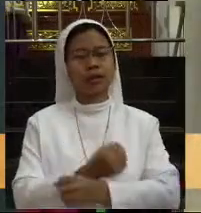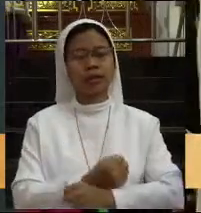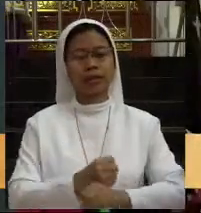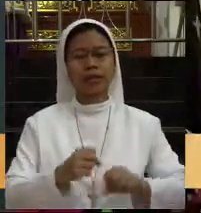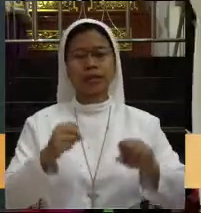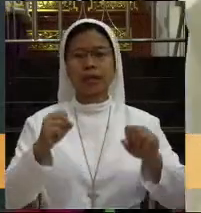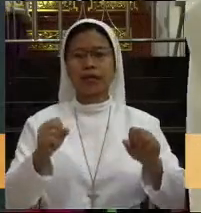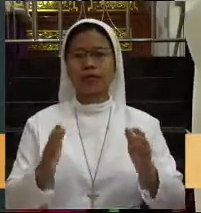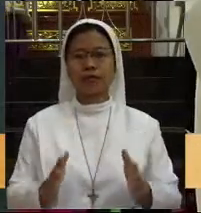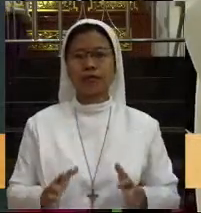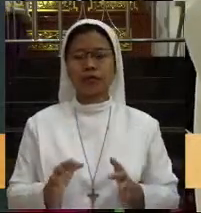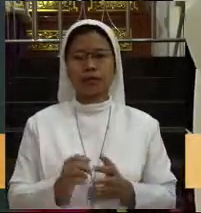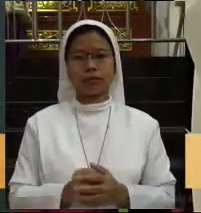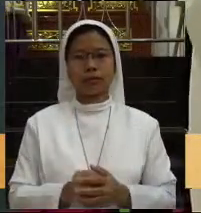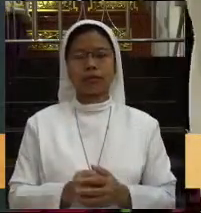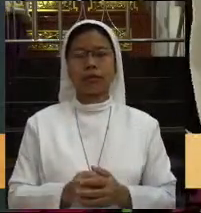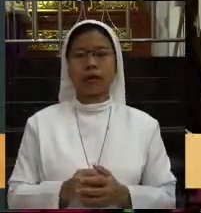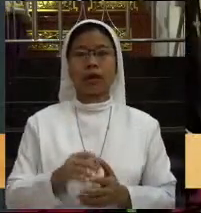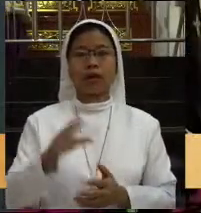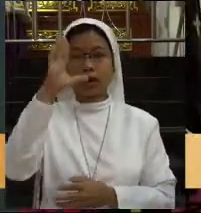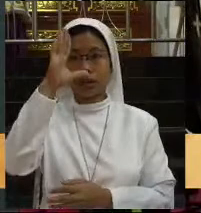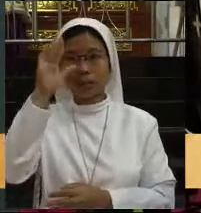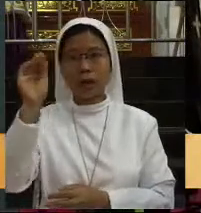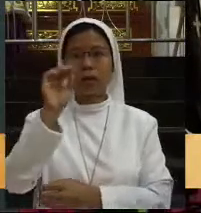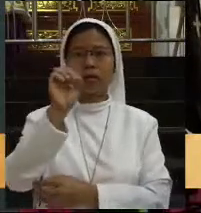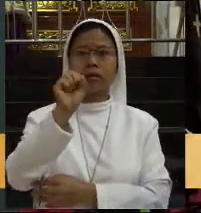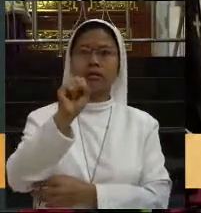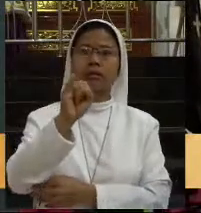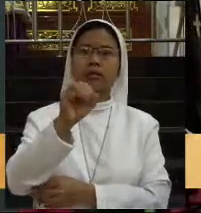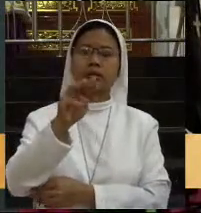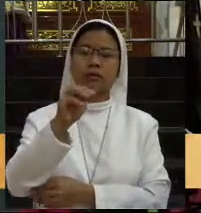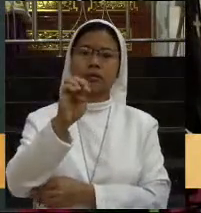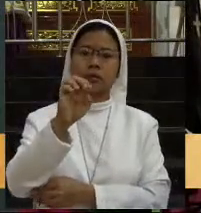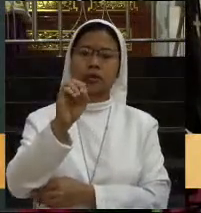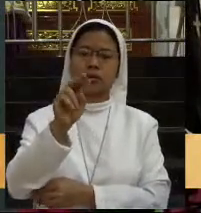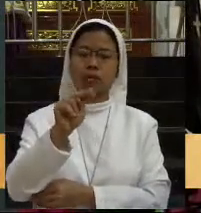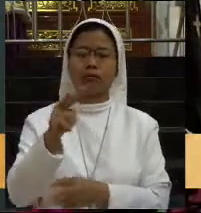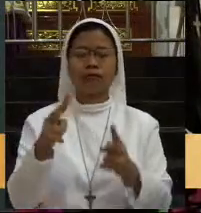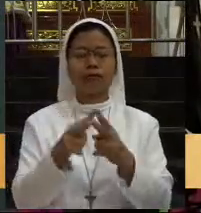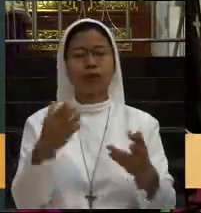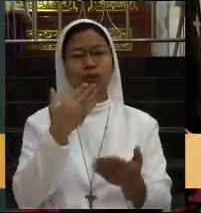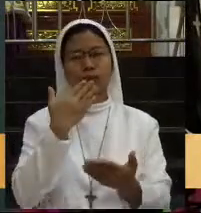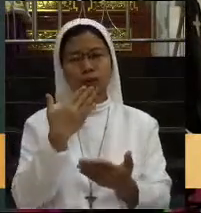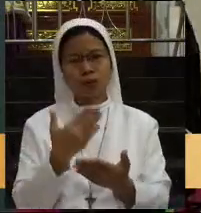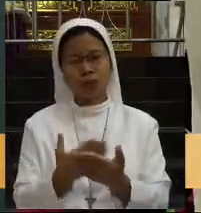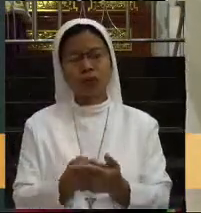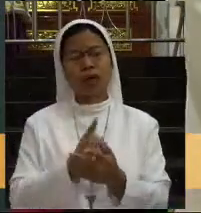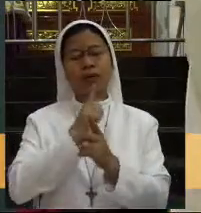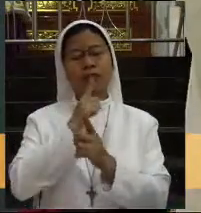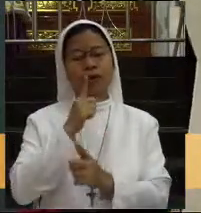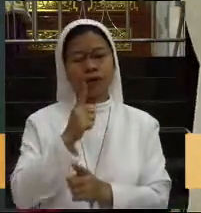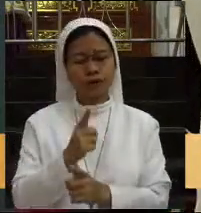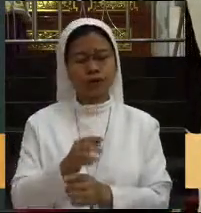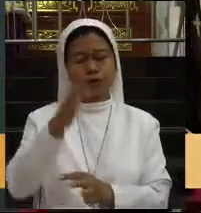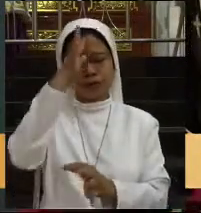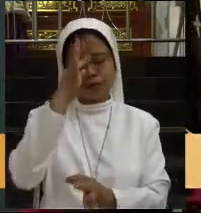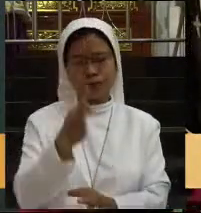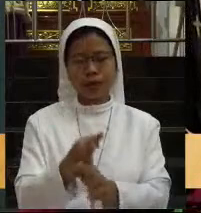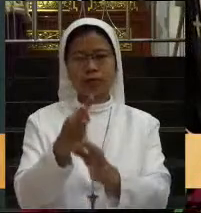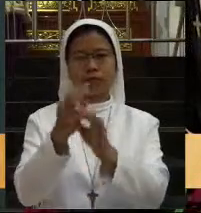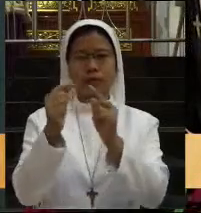He was just. He was living a life, living in faith. He was faithful to God. He